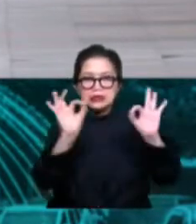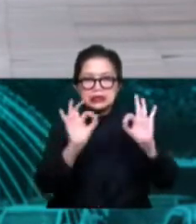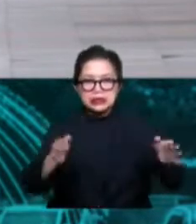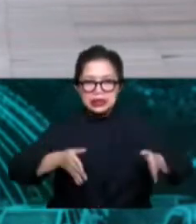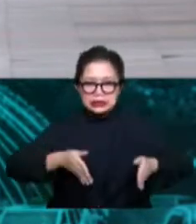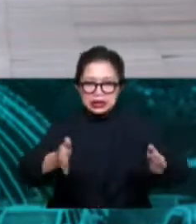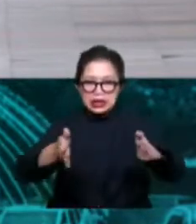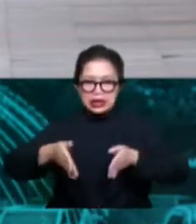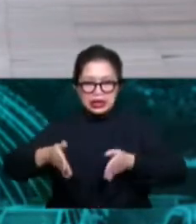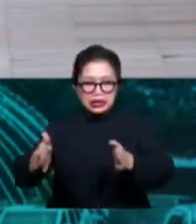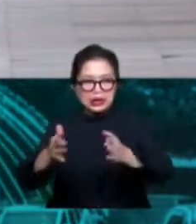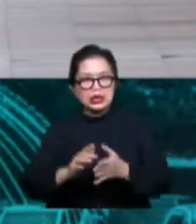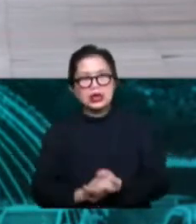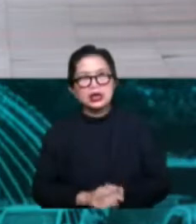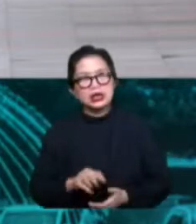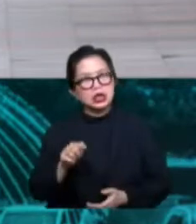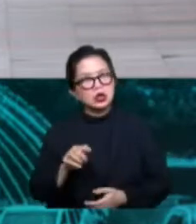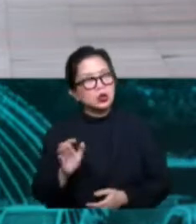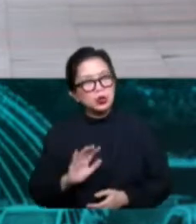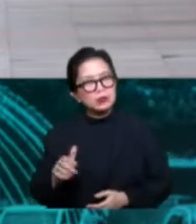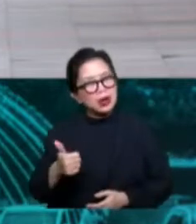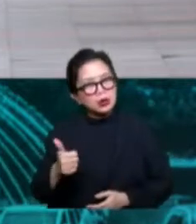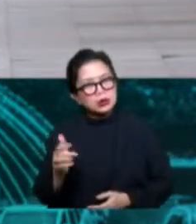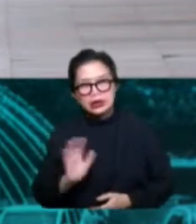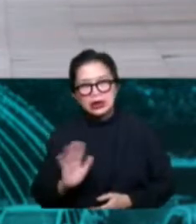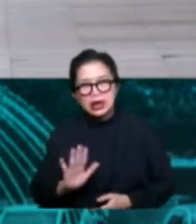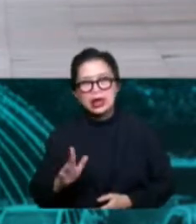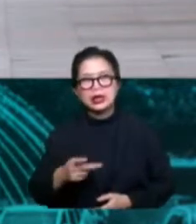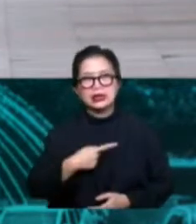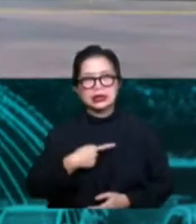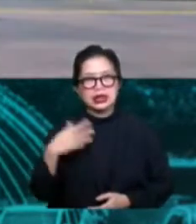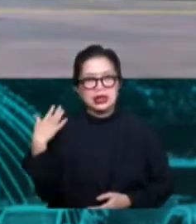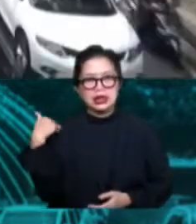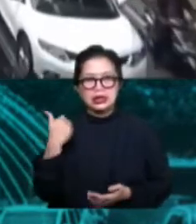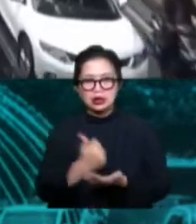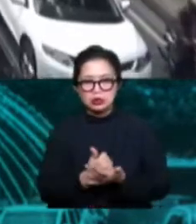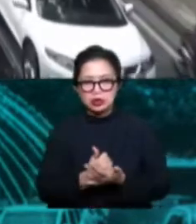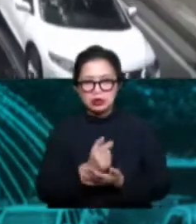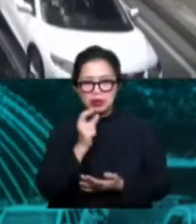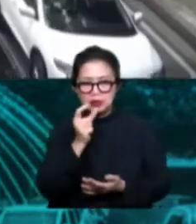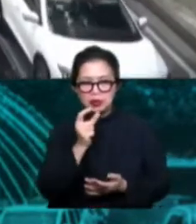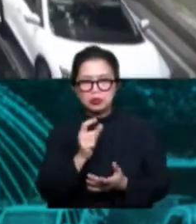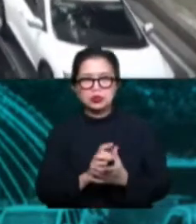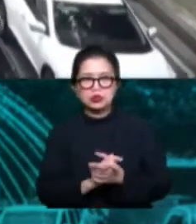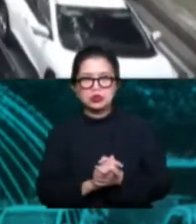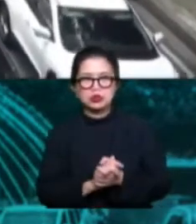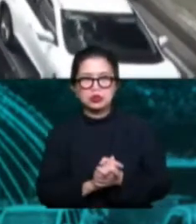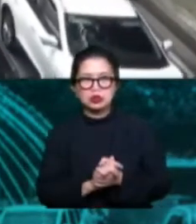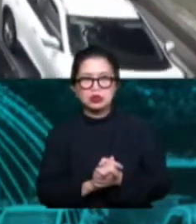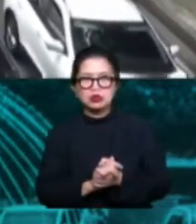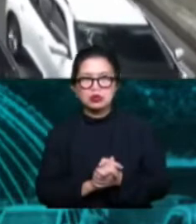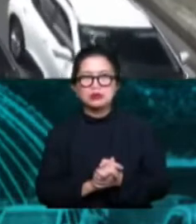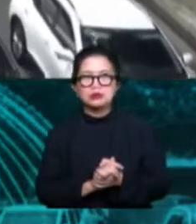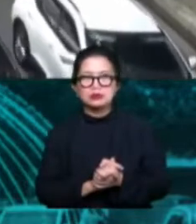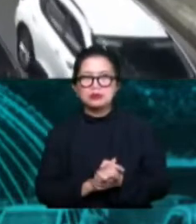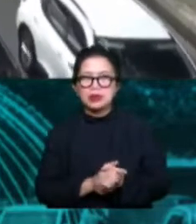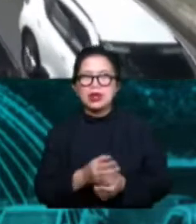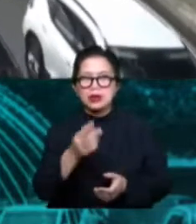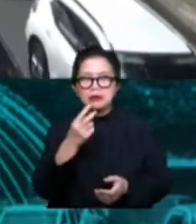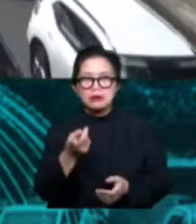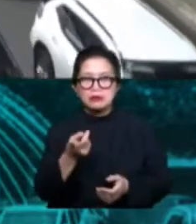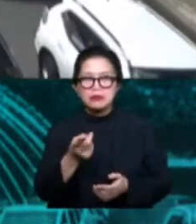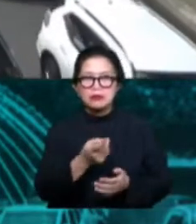sure and everybody have some contributions. Not only governments, but the